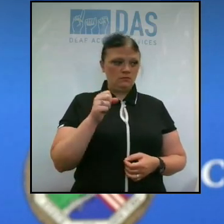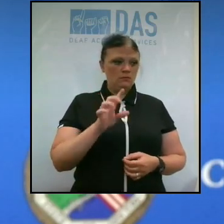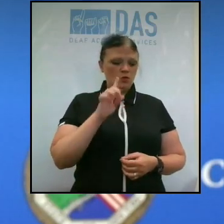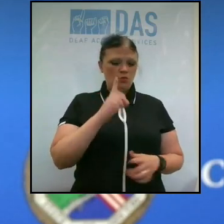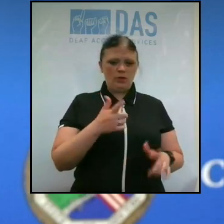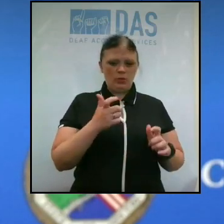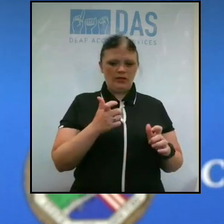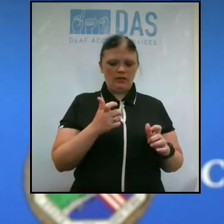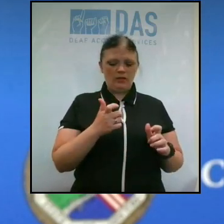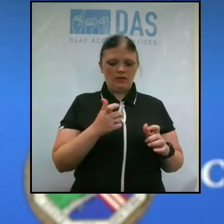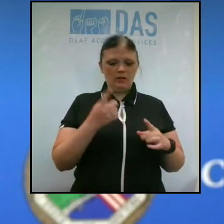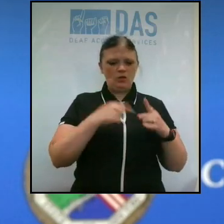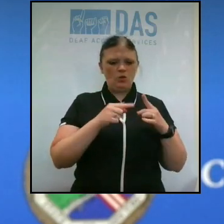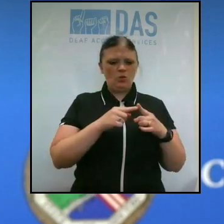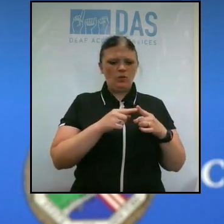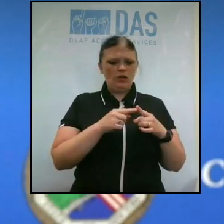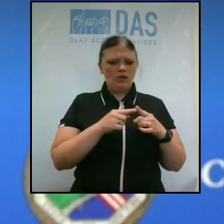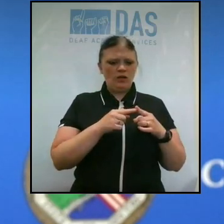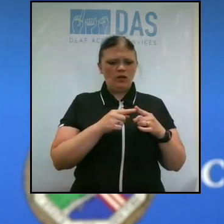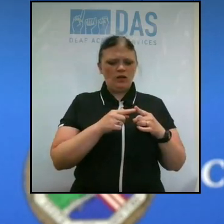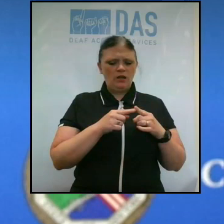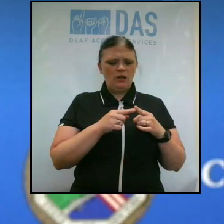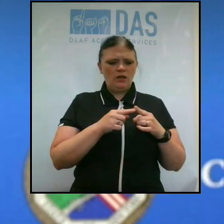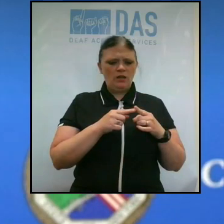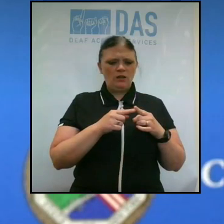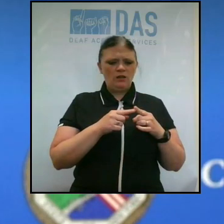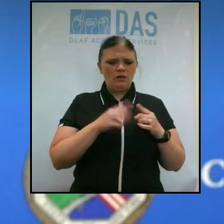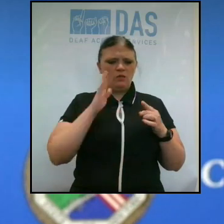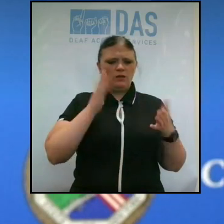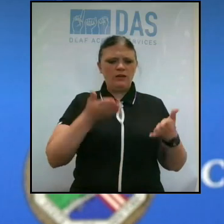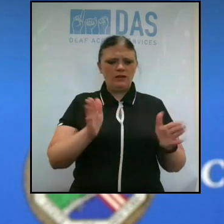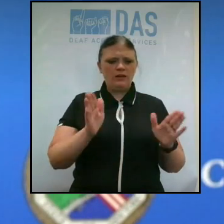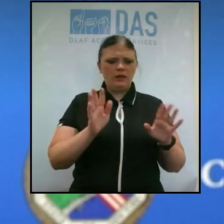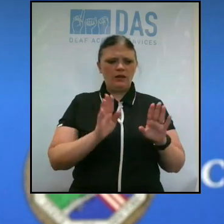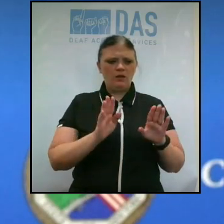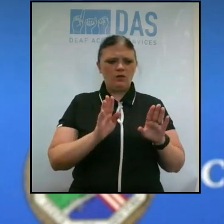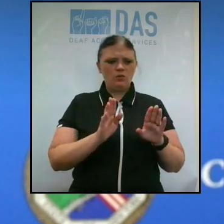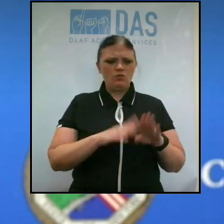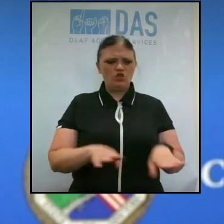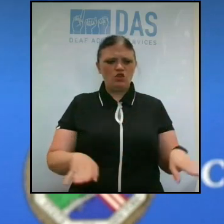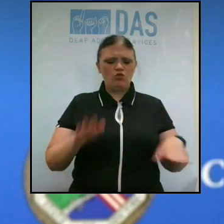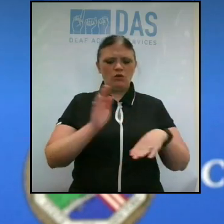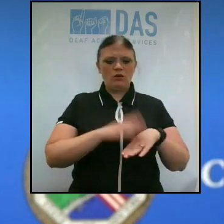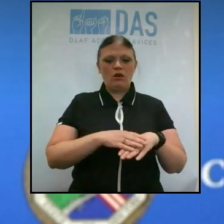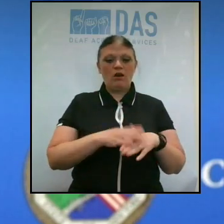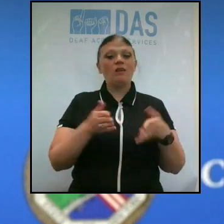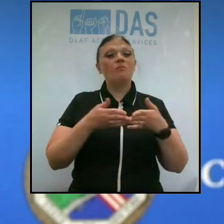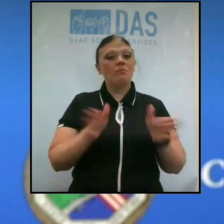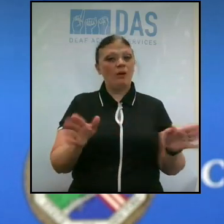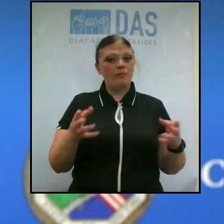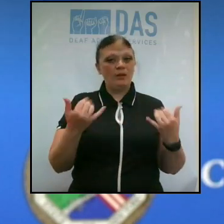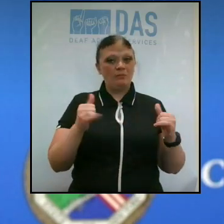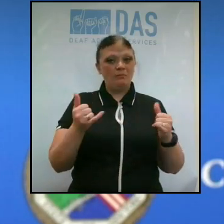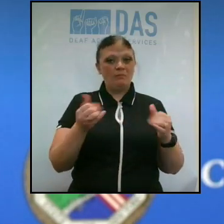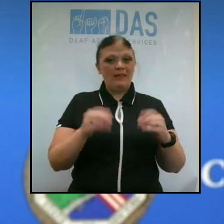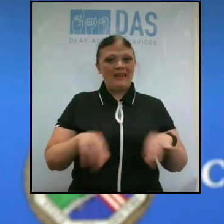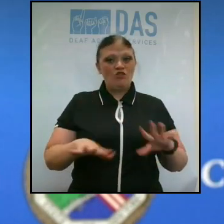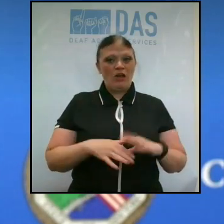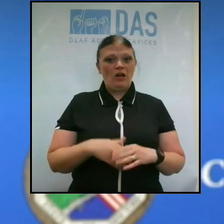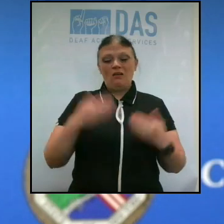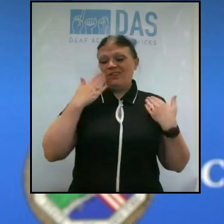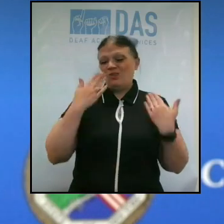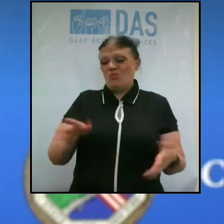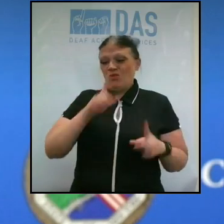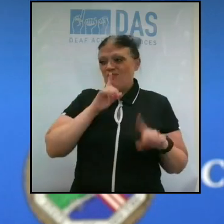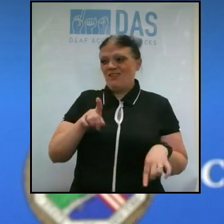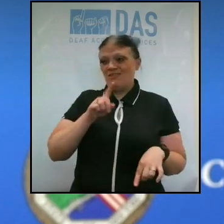quick one. When will it be safe to allow children on public playgrounds? I don't know the answer to that